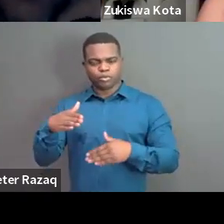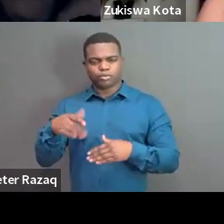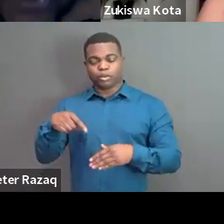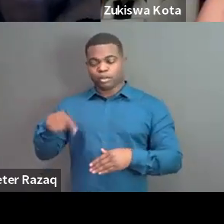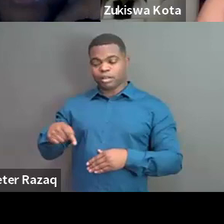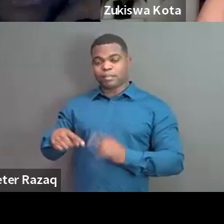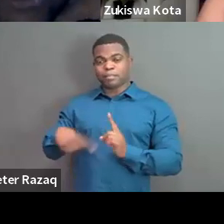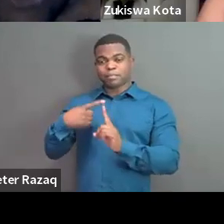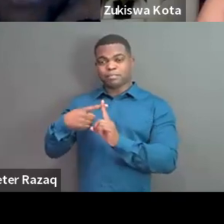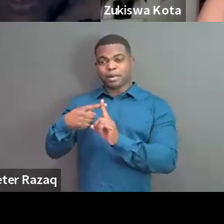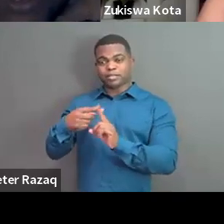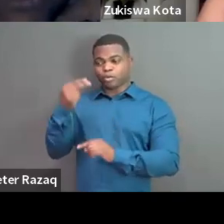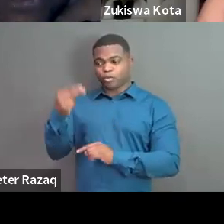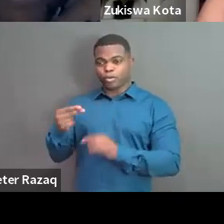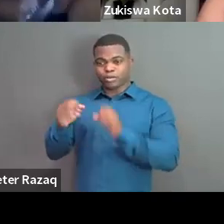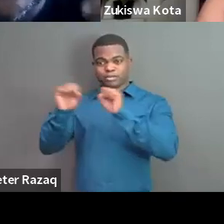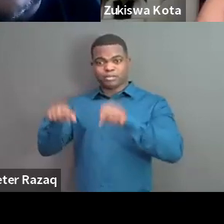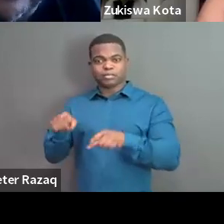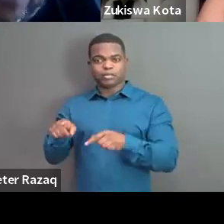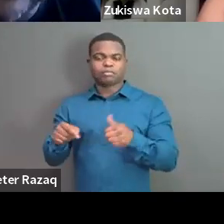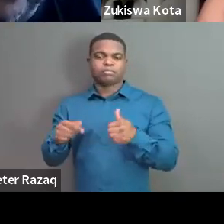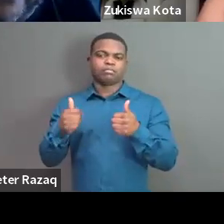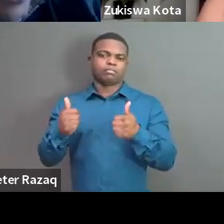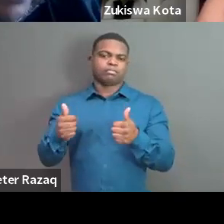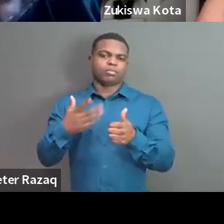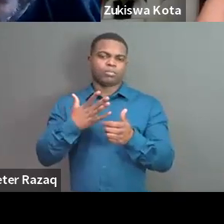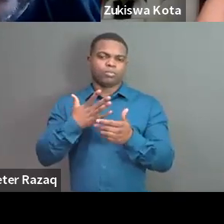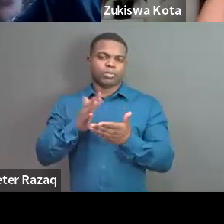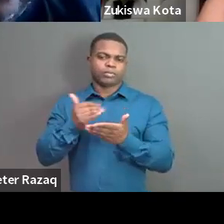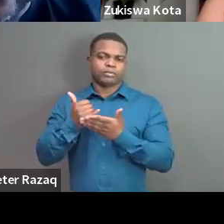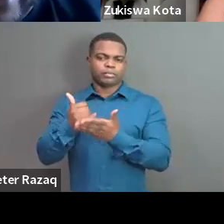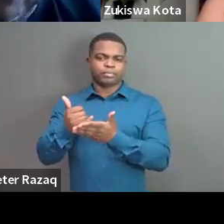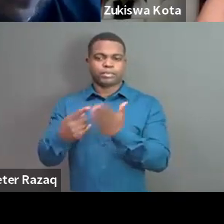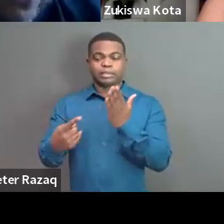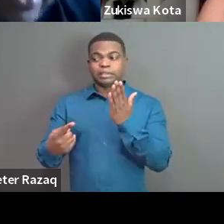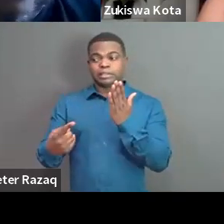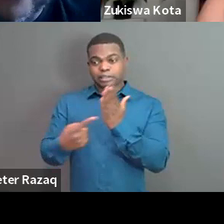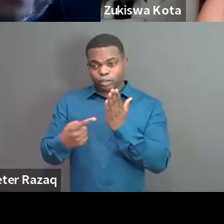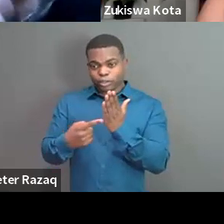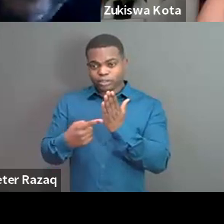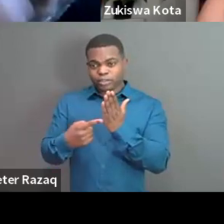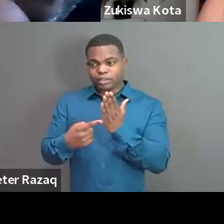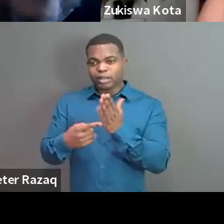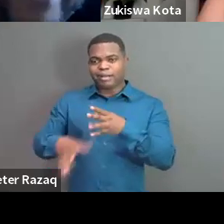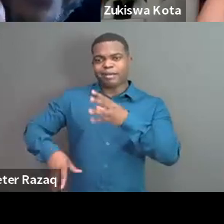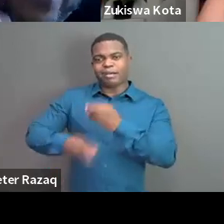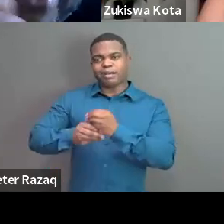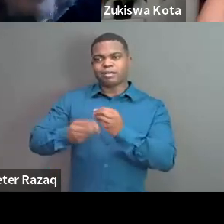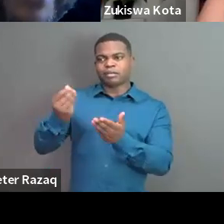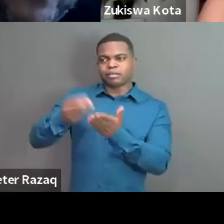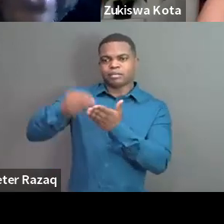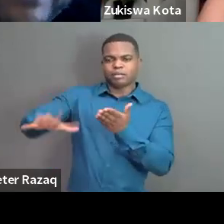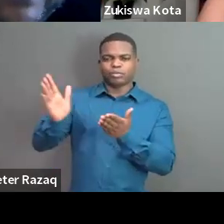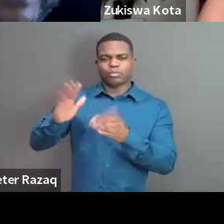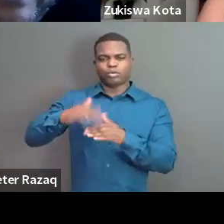report or not to respond to the crisis, because as long as we have this, you're able to go into a Google map,